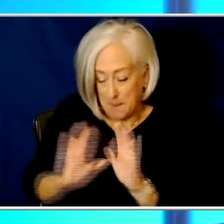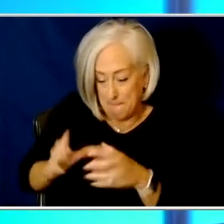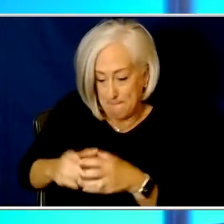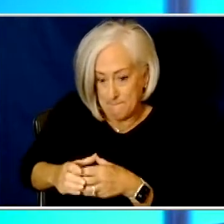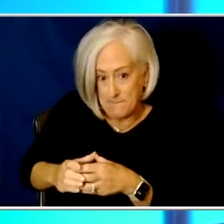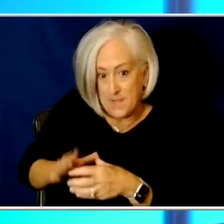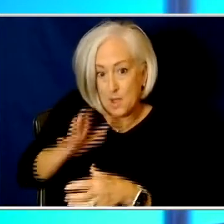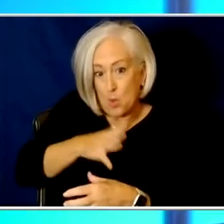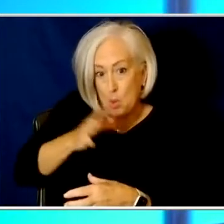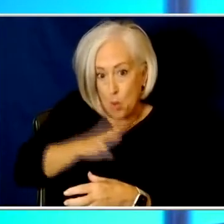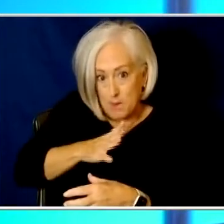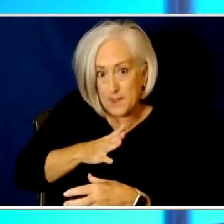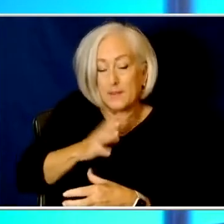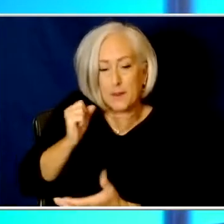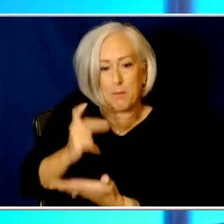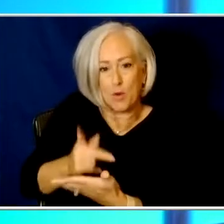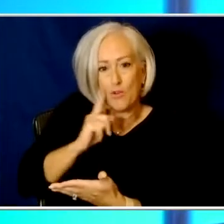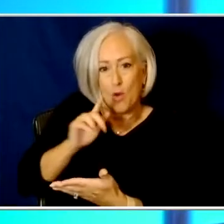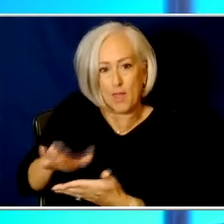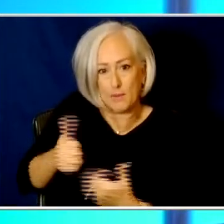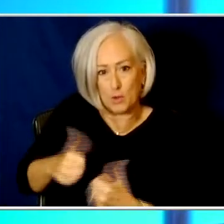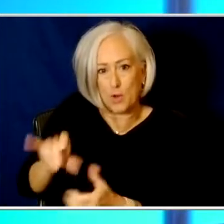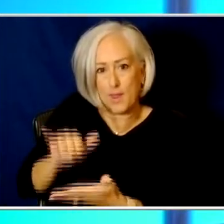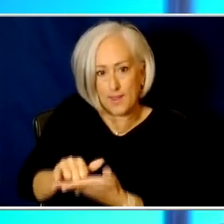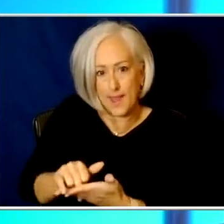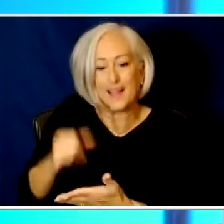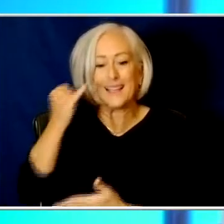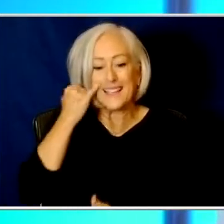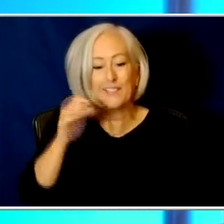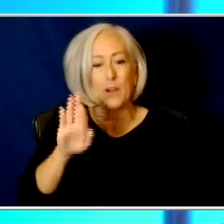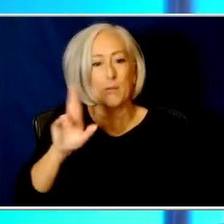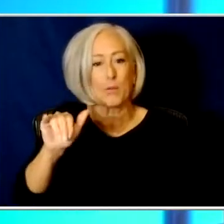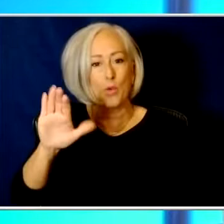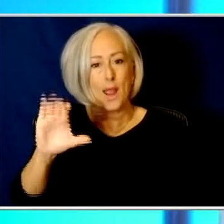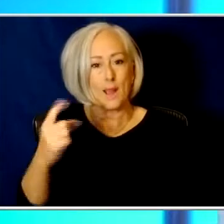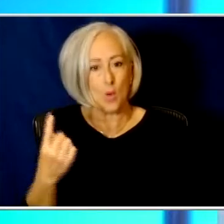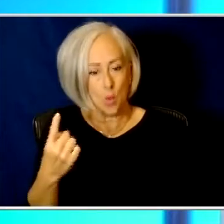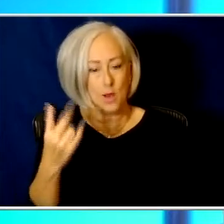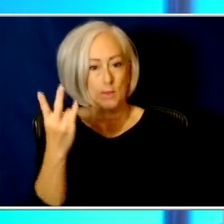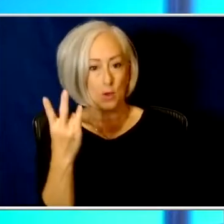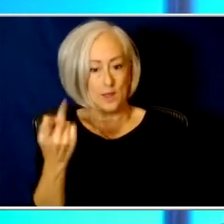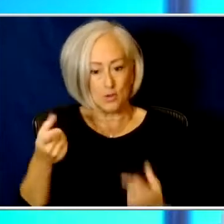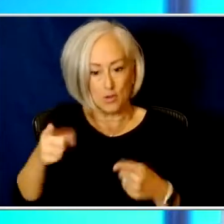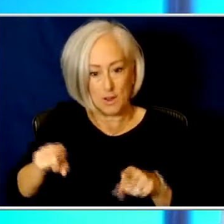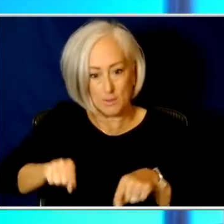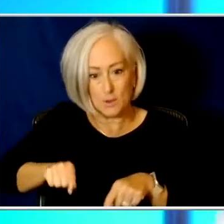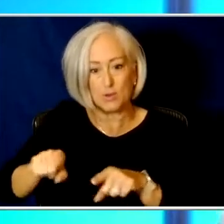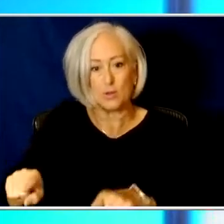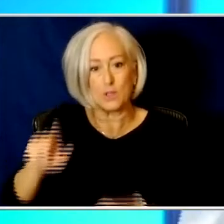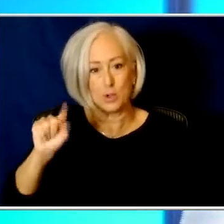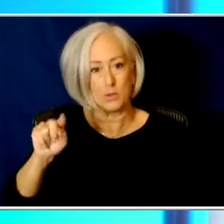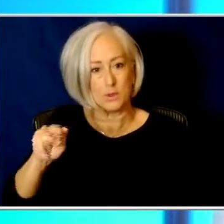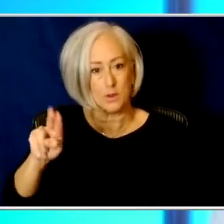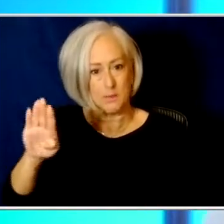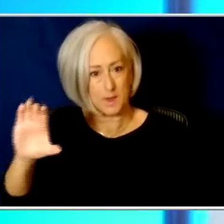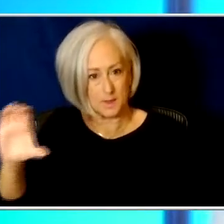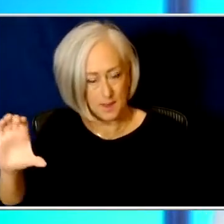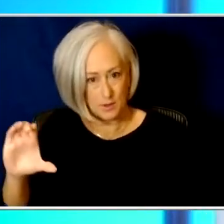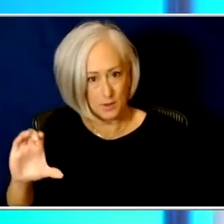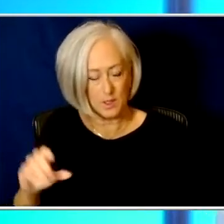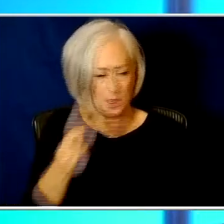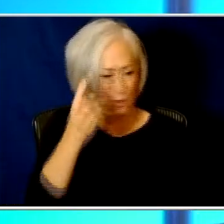BRCA1 mutation in triple negative. So understanding the biology, understanding how genes intersect with the environment and